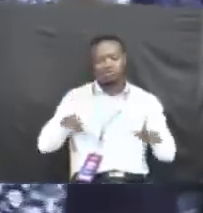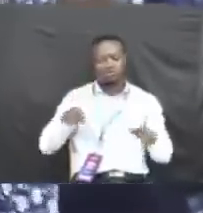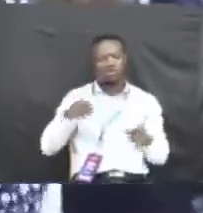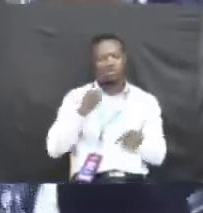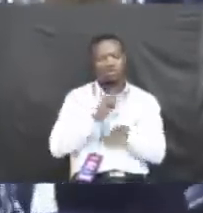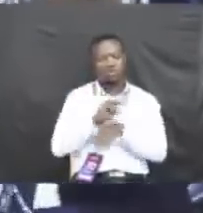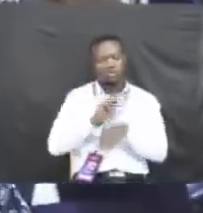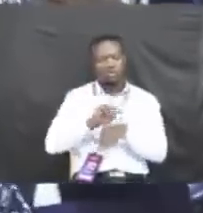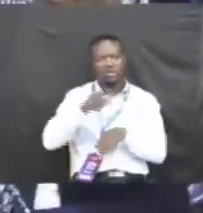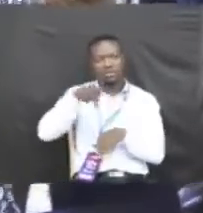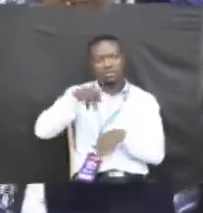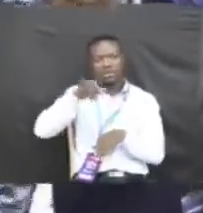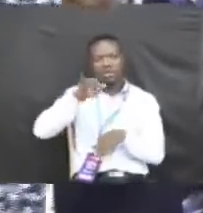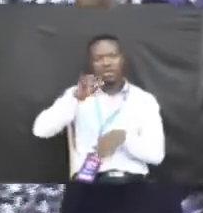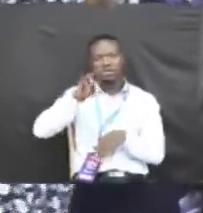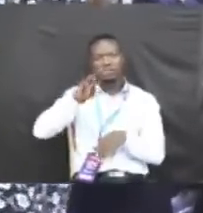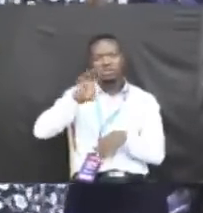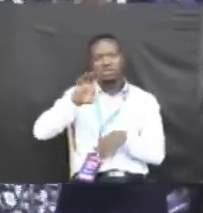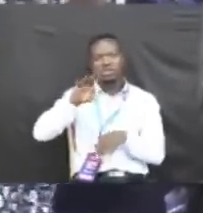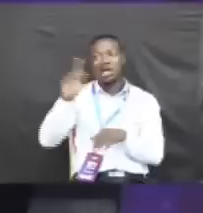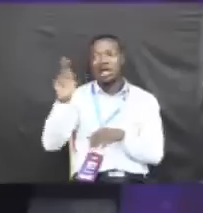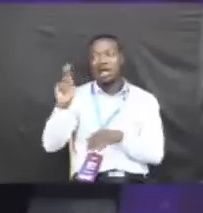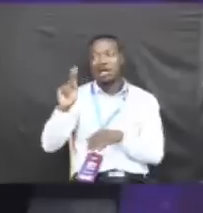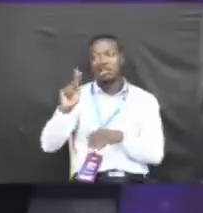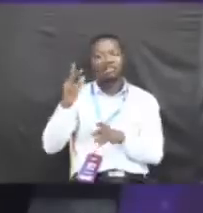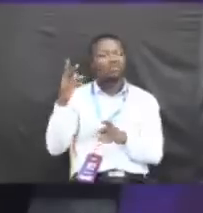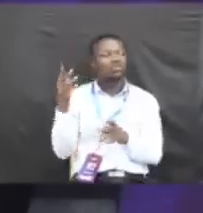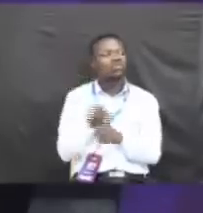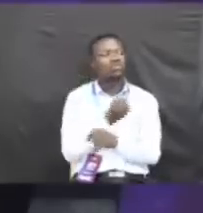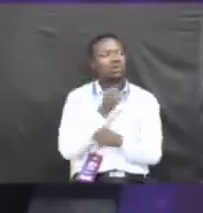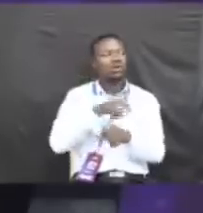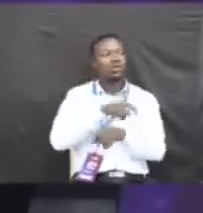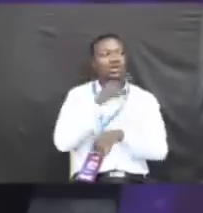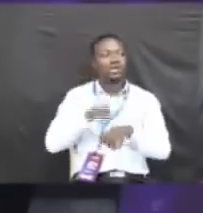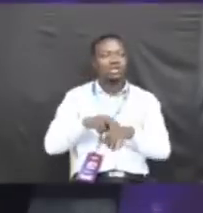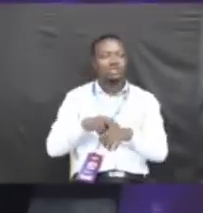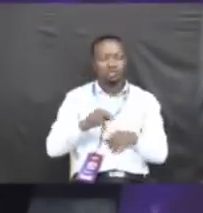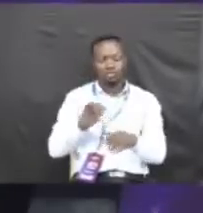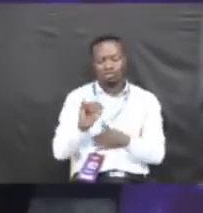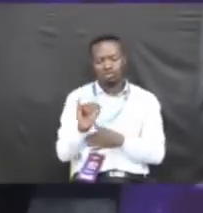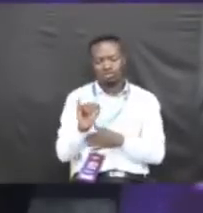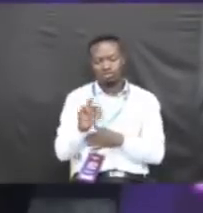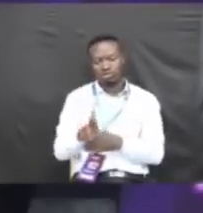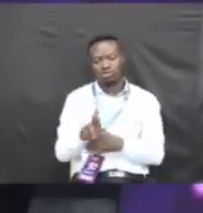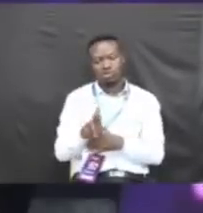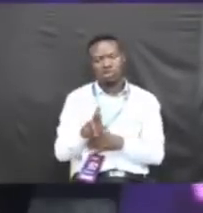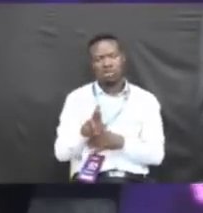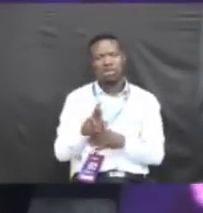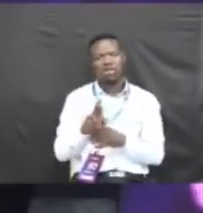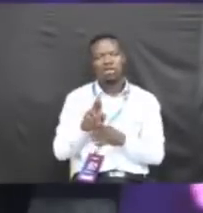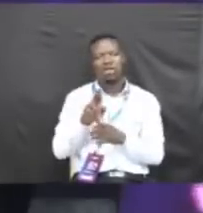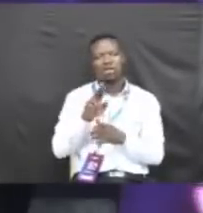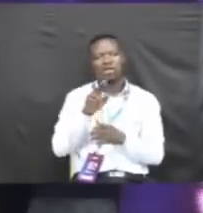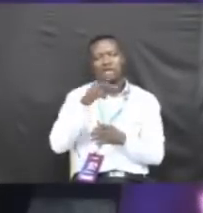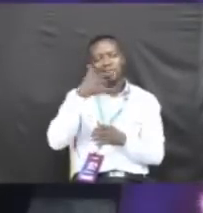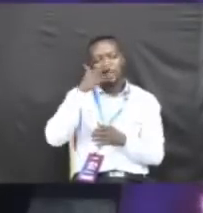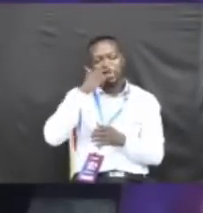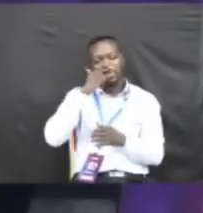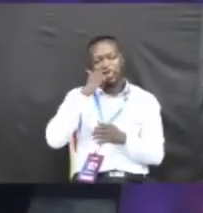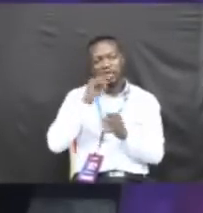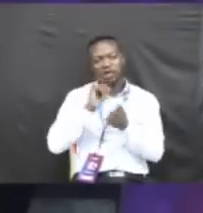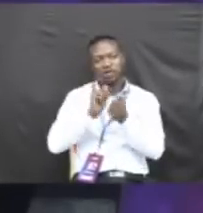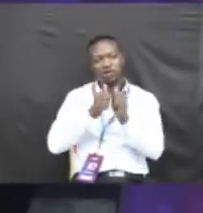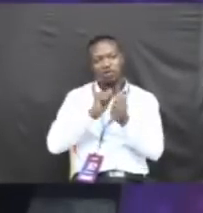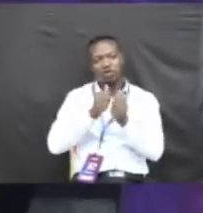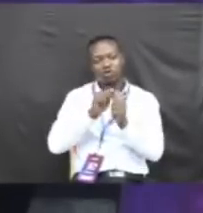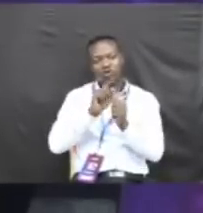PWC Nation won the maiden edition of the national junior kids quiz competition that's